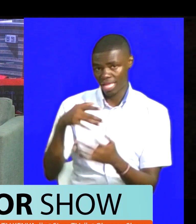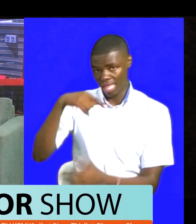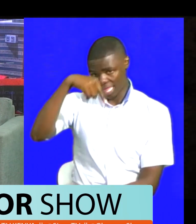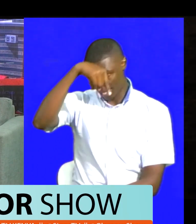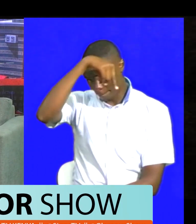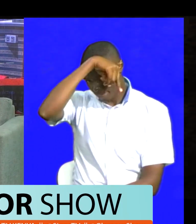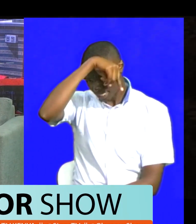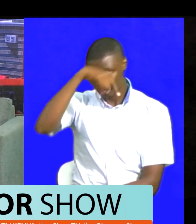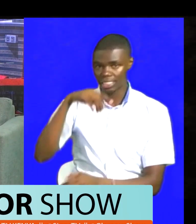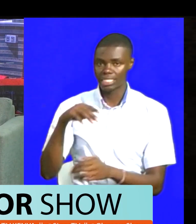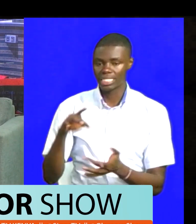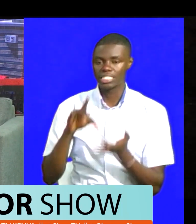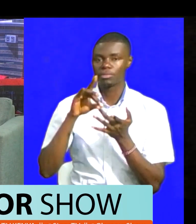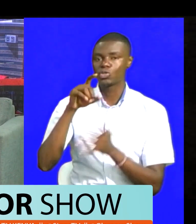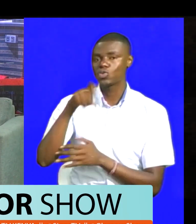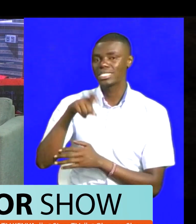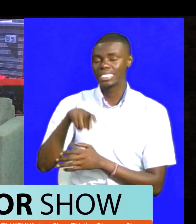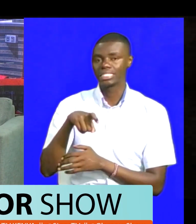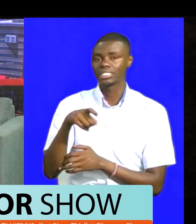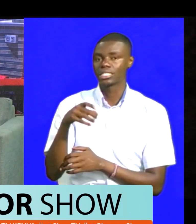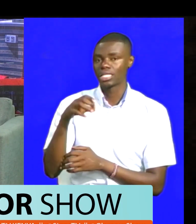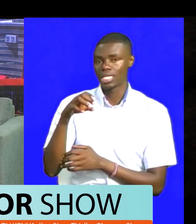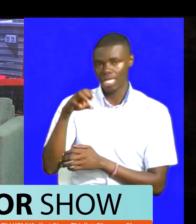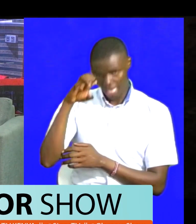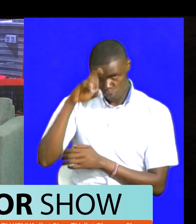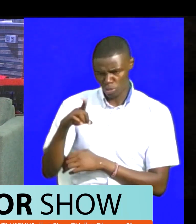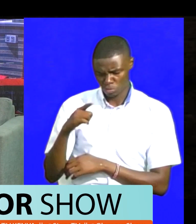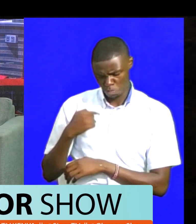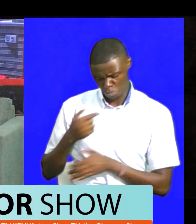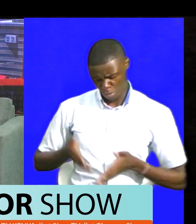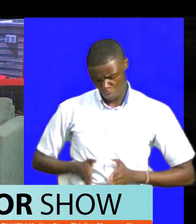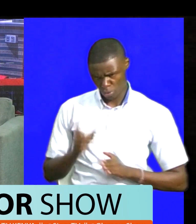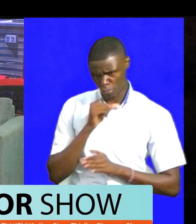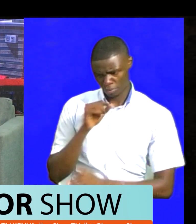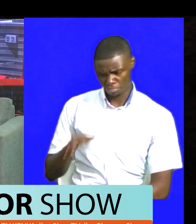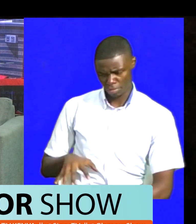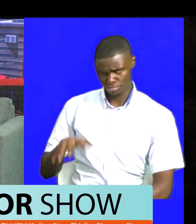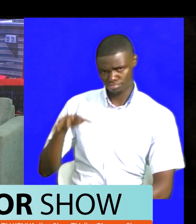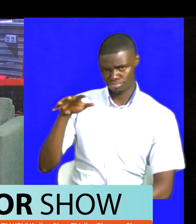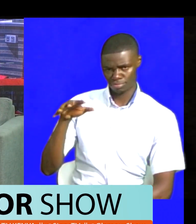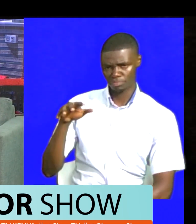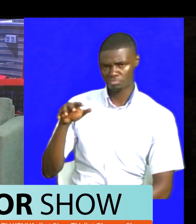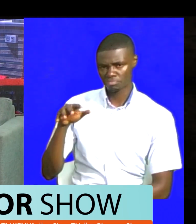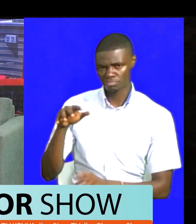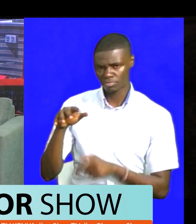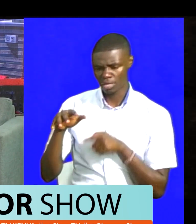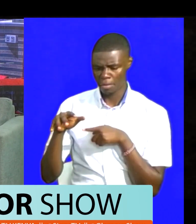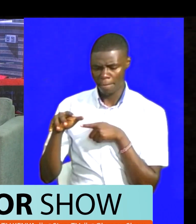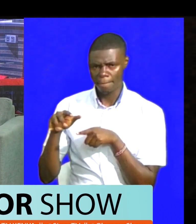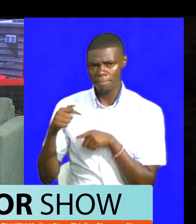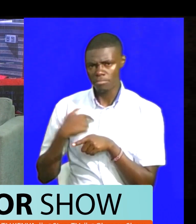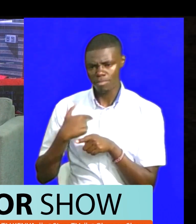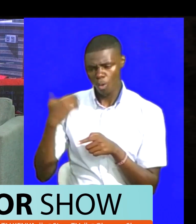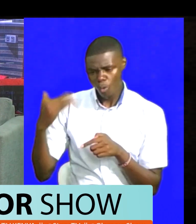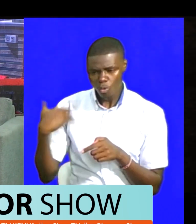in special needs education, and so like since I was born, ever since I grew up, my childhood life, I've always